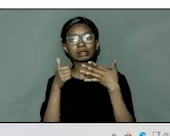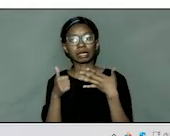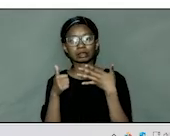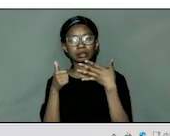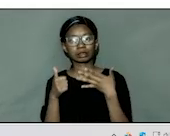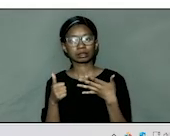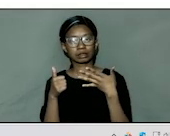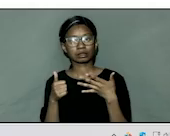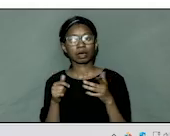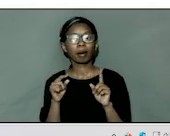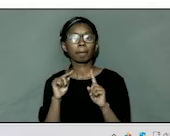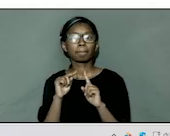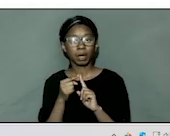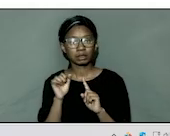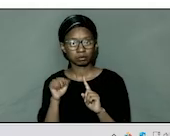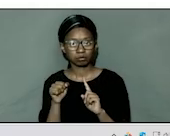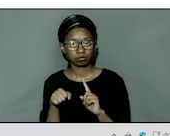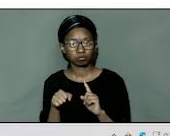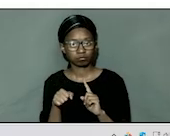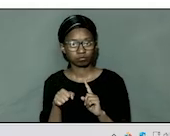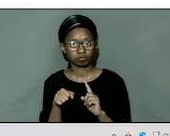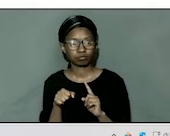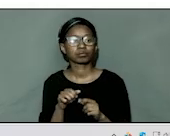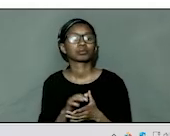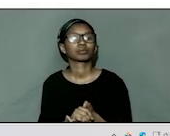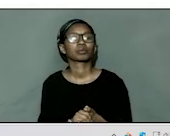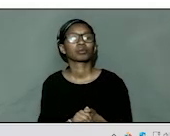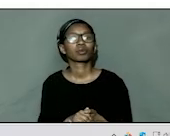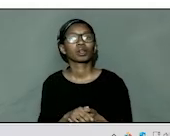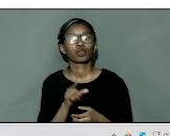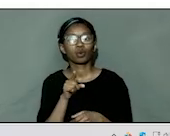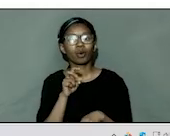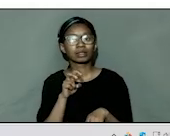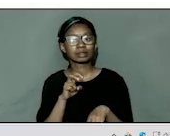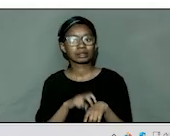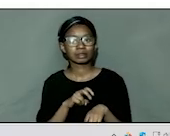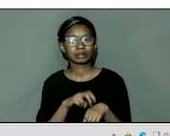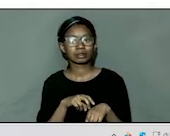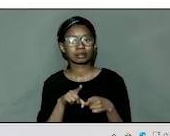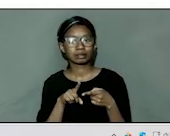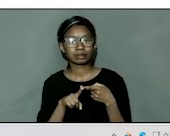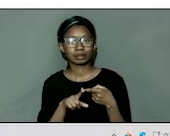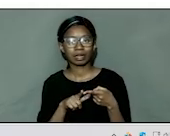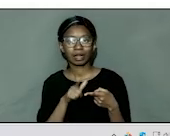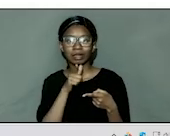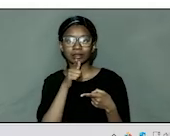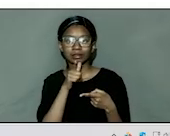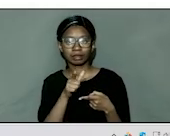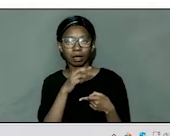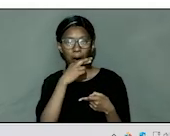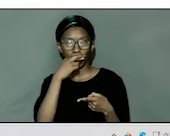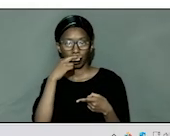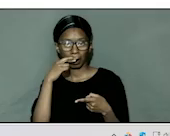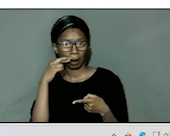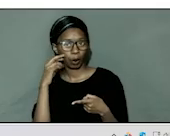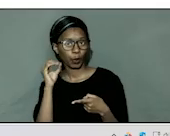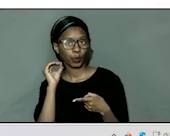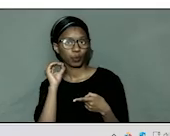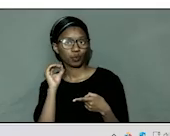points. Ne? You need to tell us the original characteristics at the